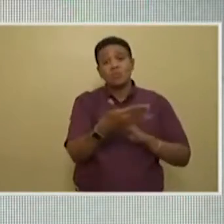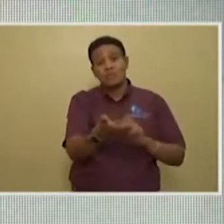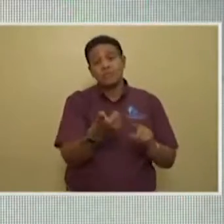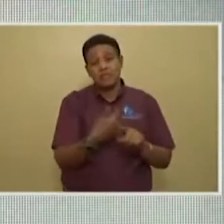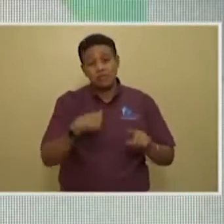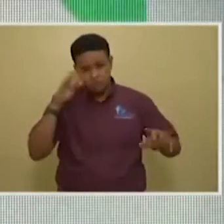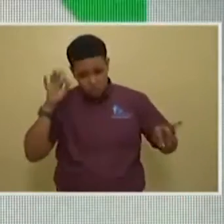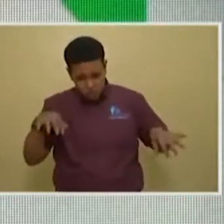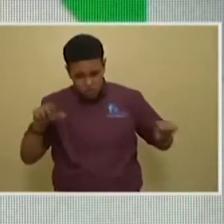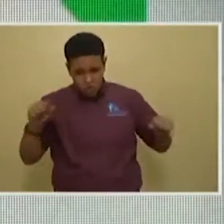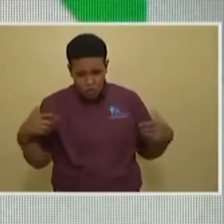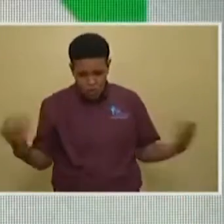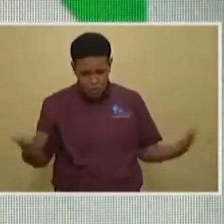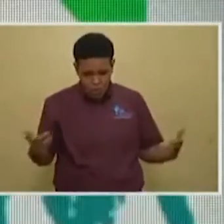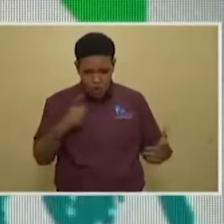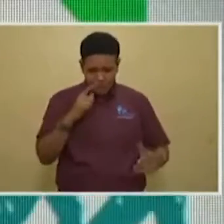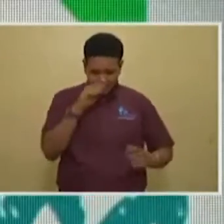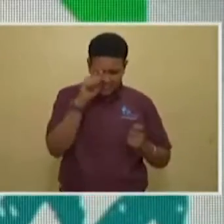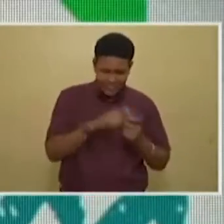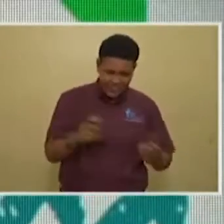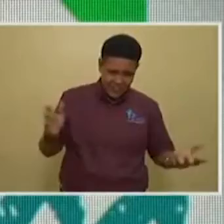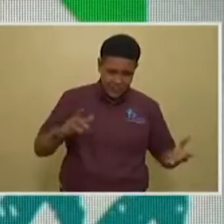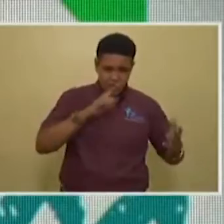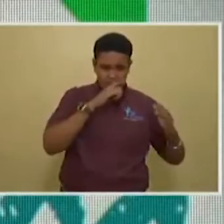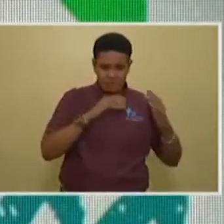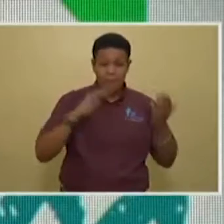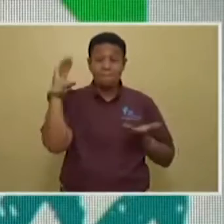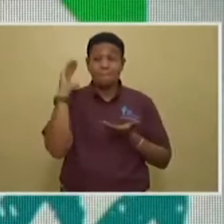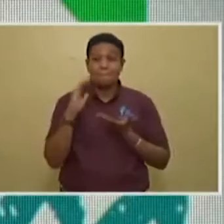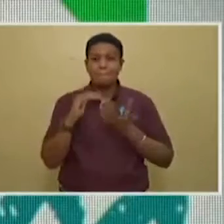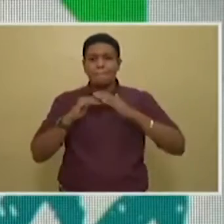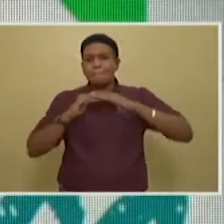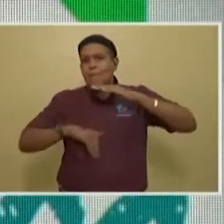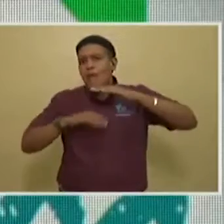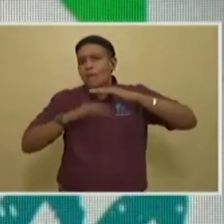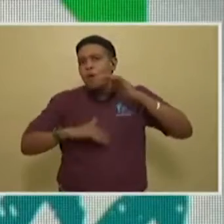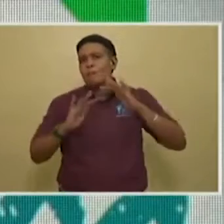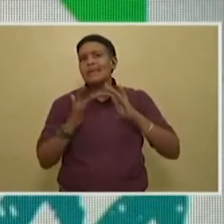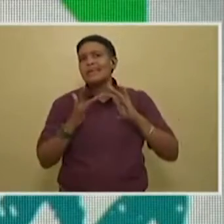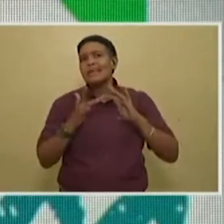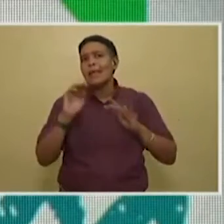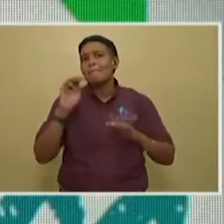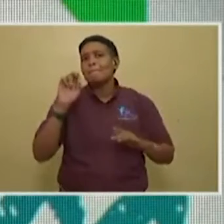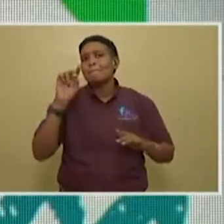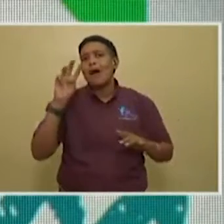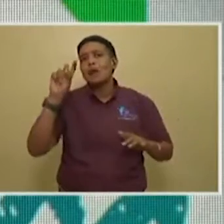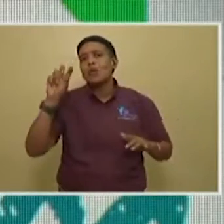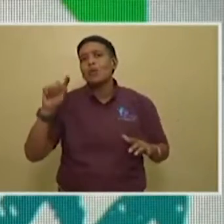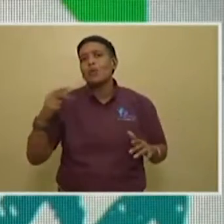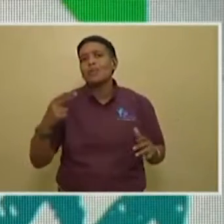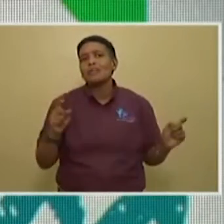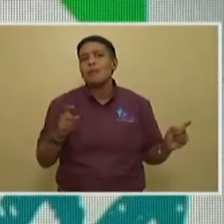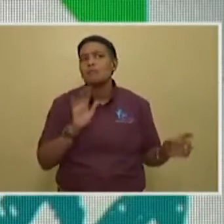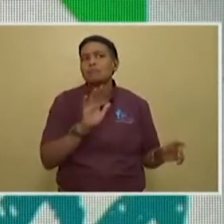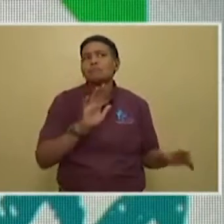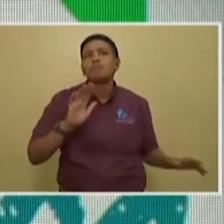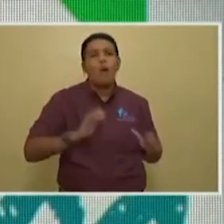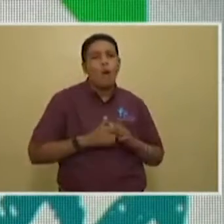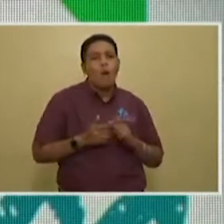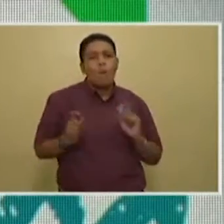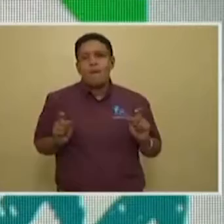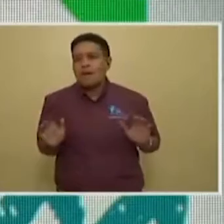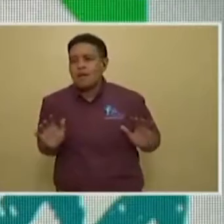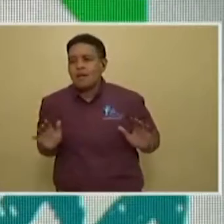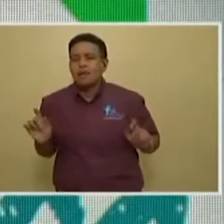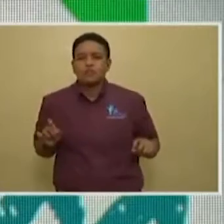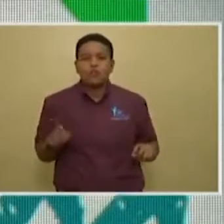the determination as to exactly what's the minimum bandwidth those schools should have, how it's to be managed. Right